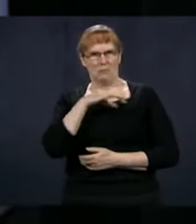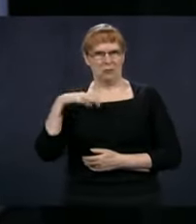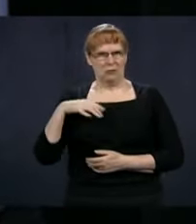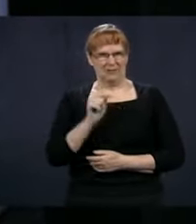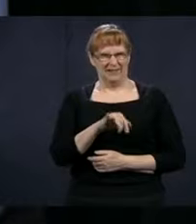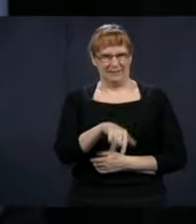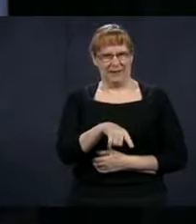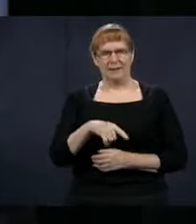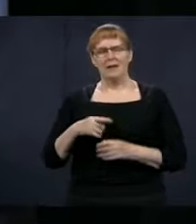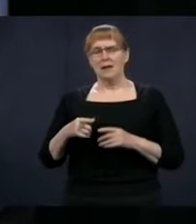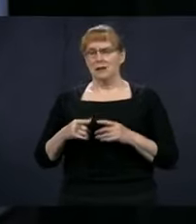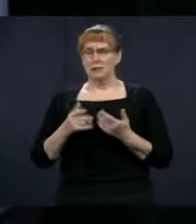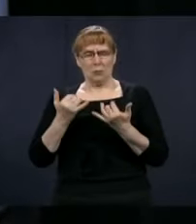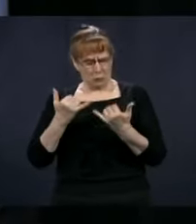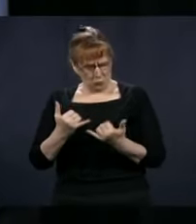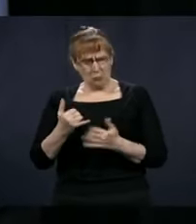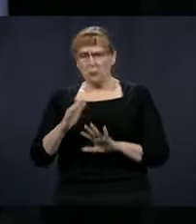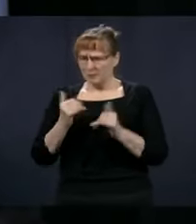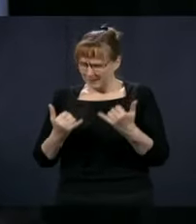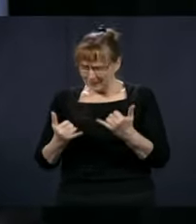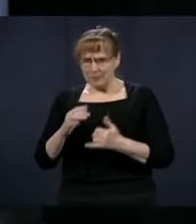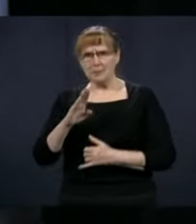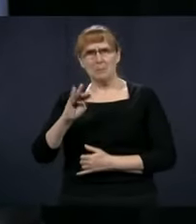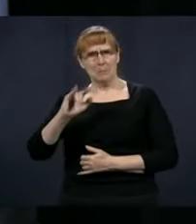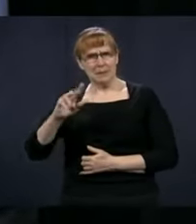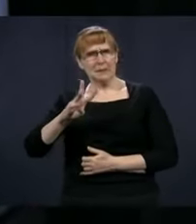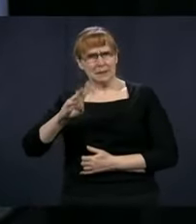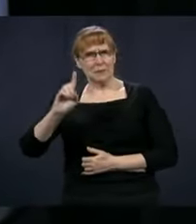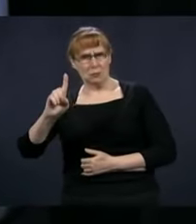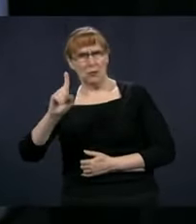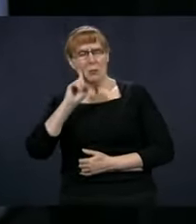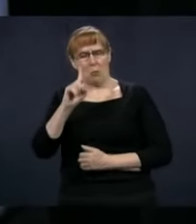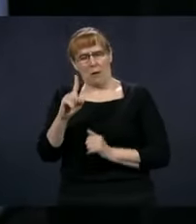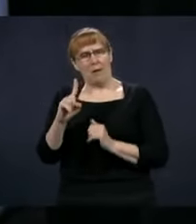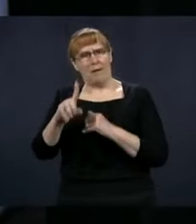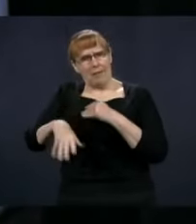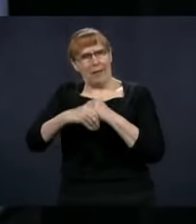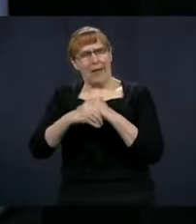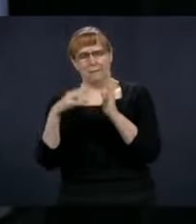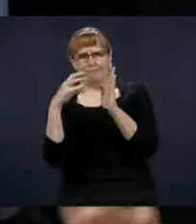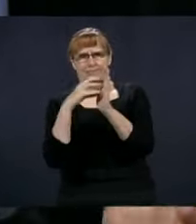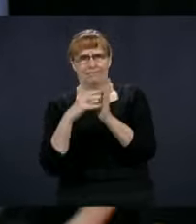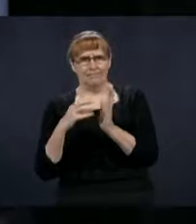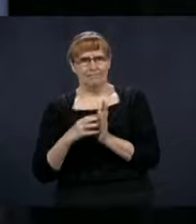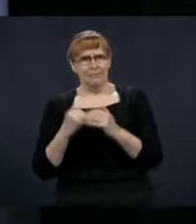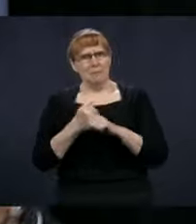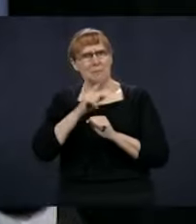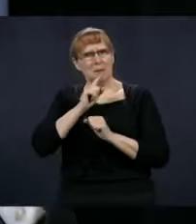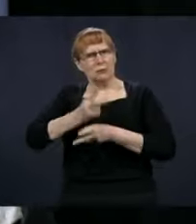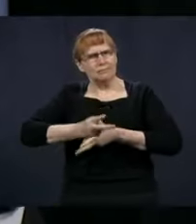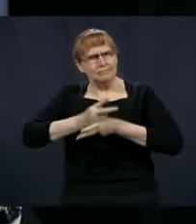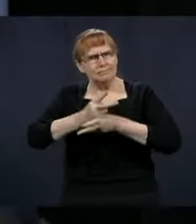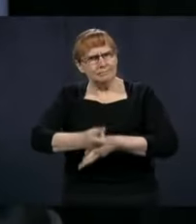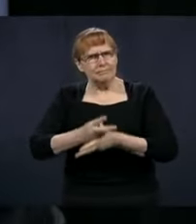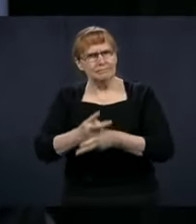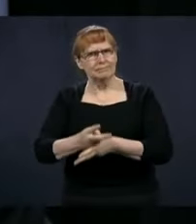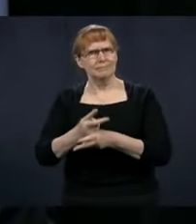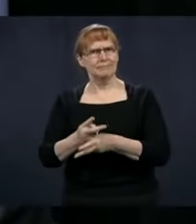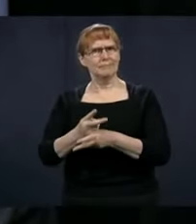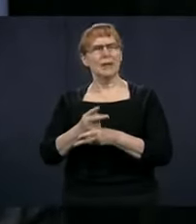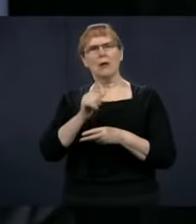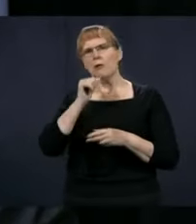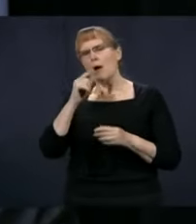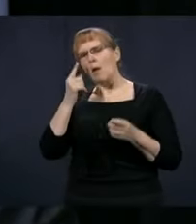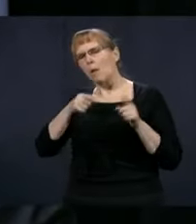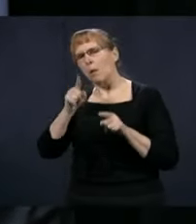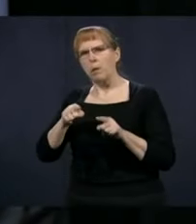reassure everybody. But it's clear that nobody wants that. We want to have competition and